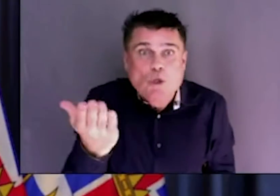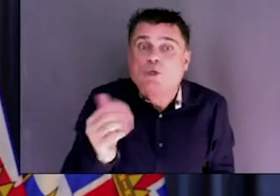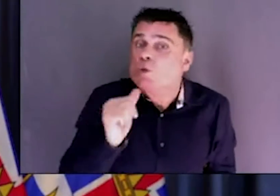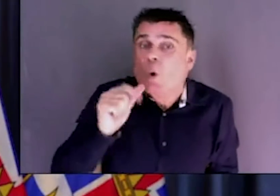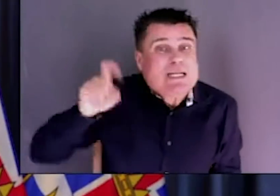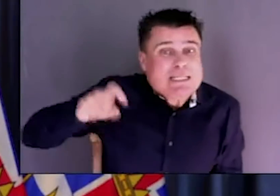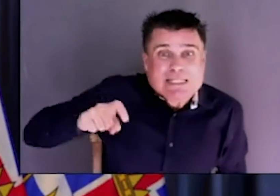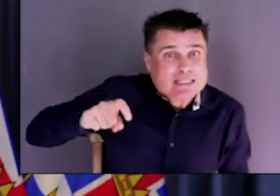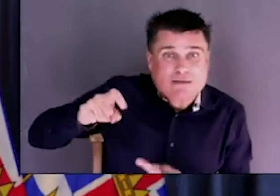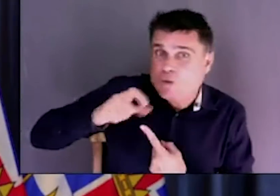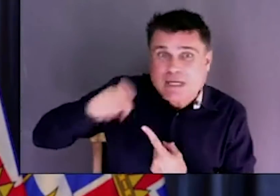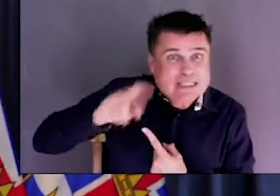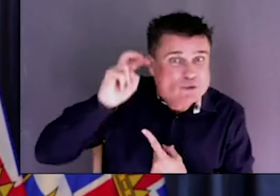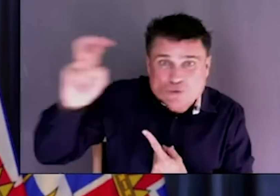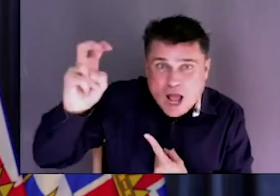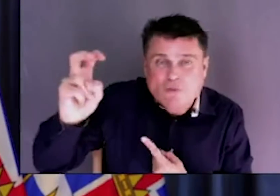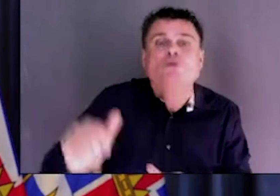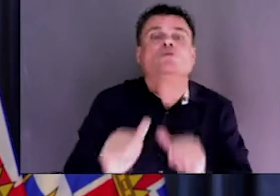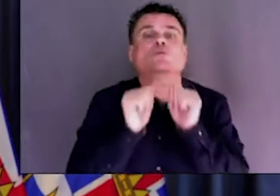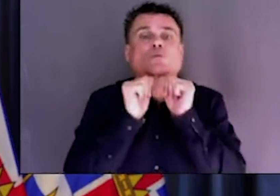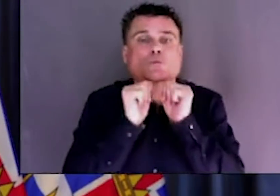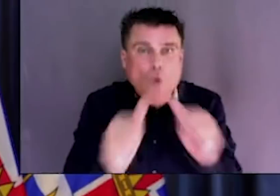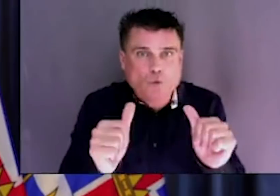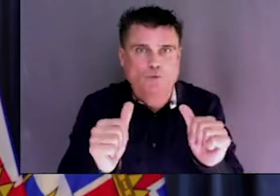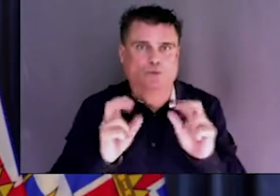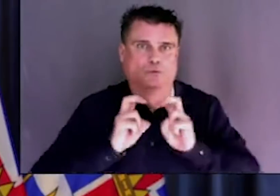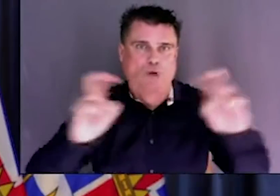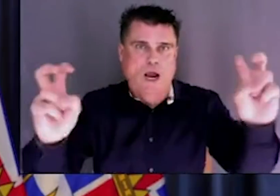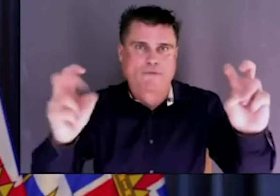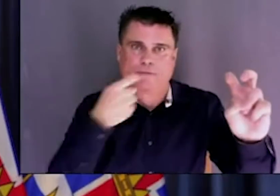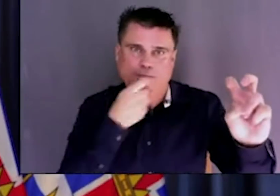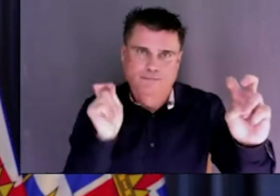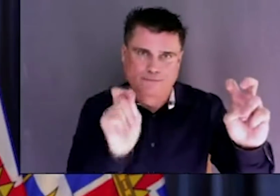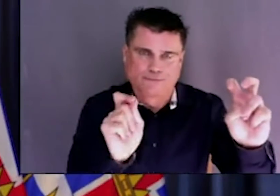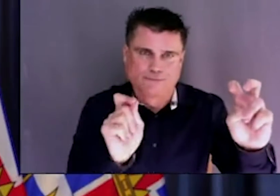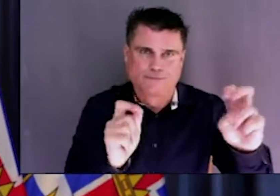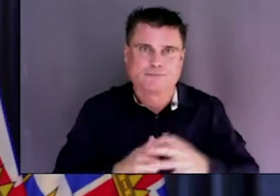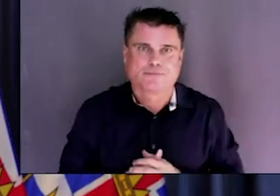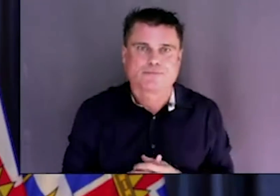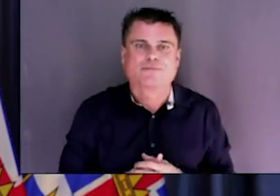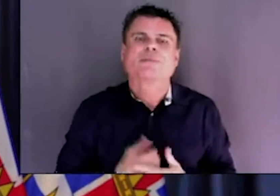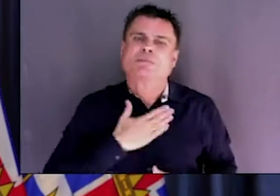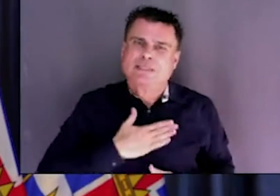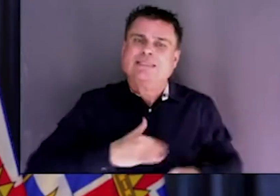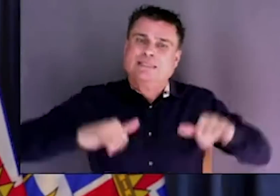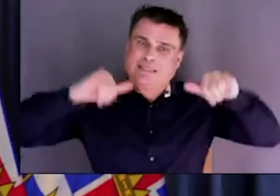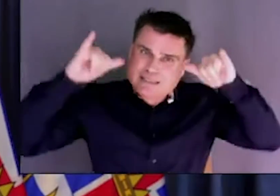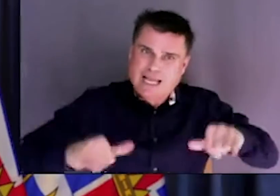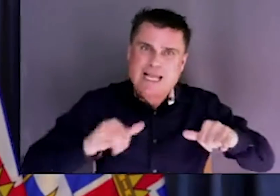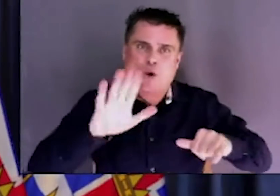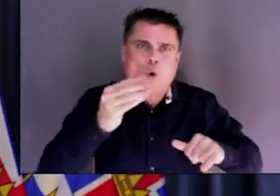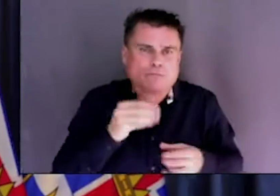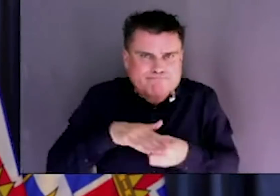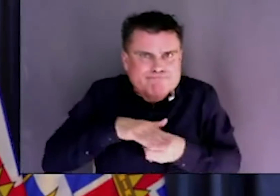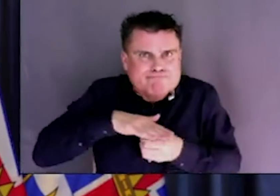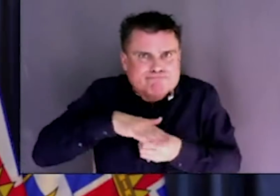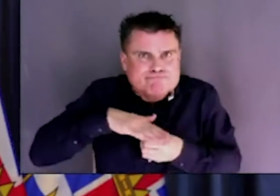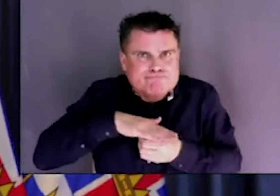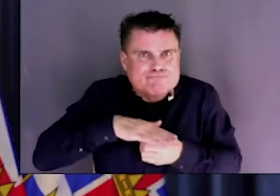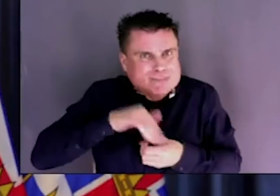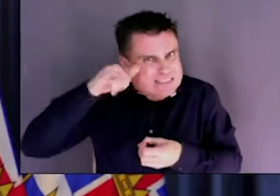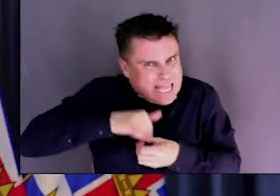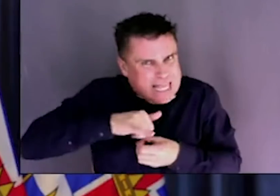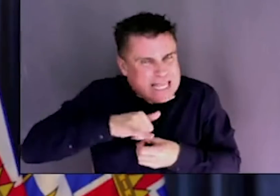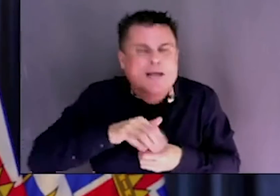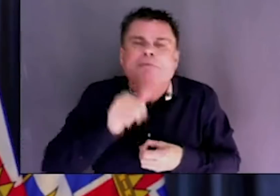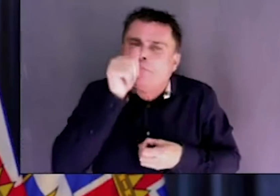confined bubbles until we can break this circuit of transmission in the community and get back to a place where we can start celebrating the arrival